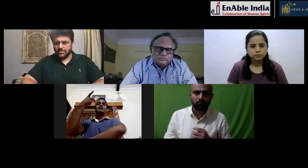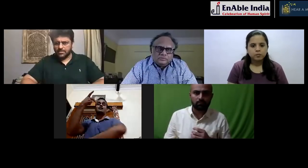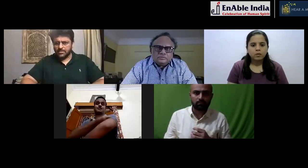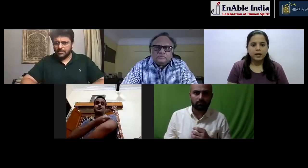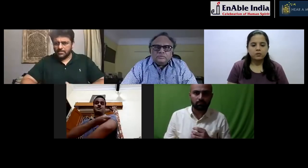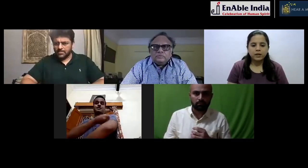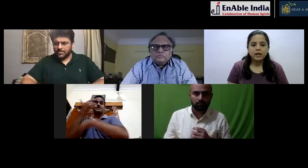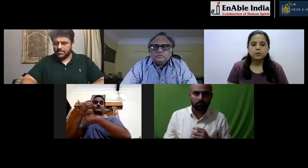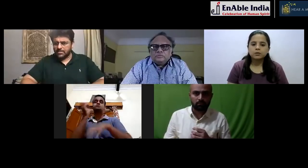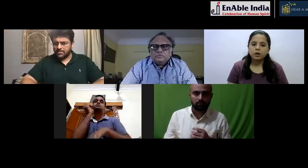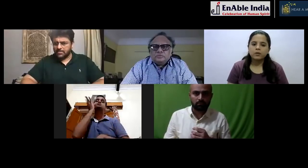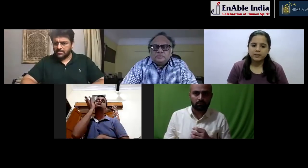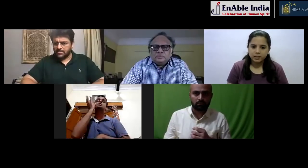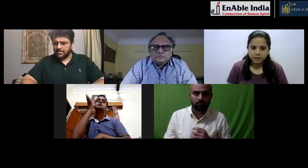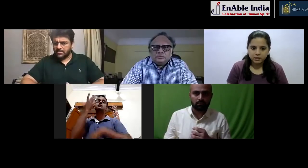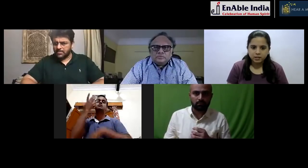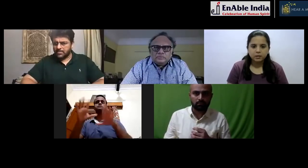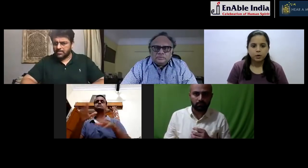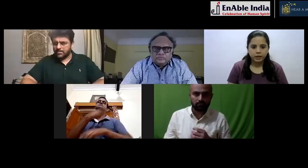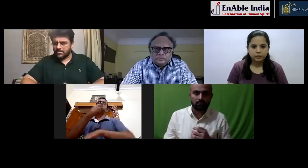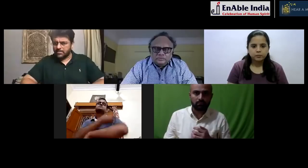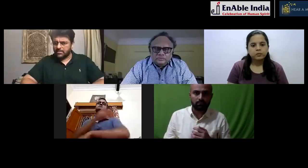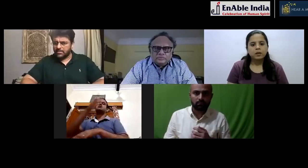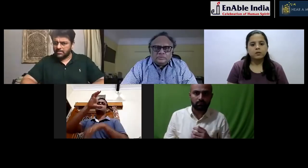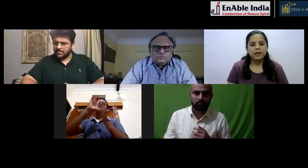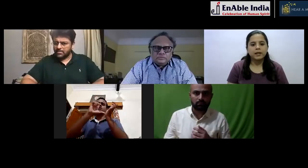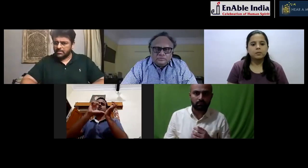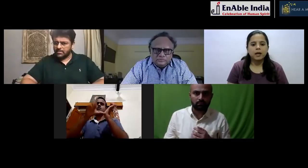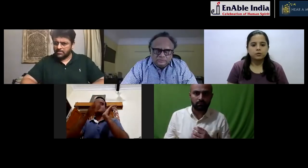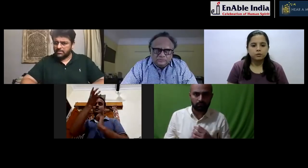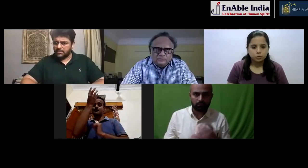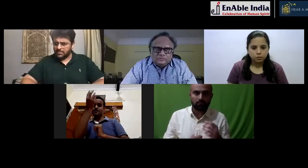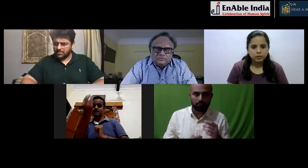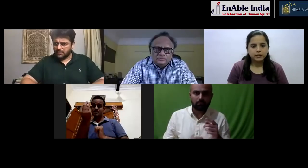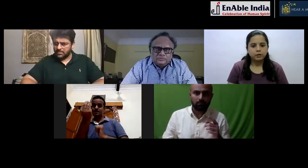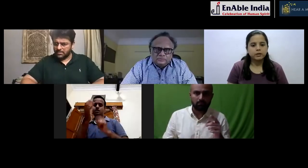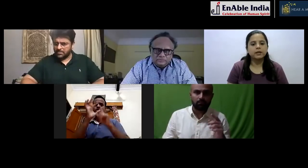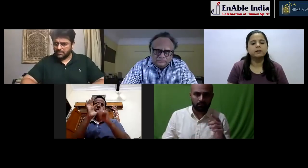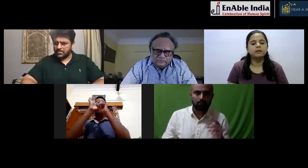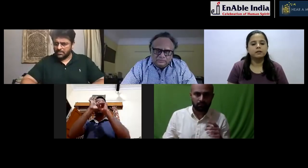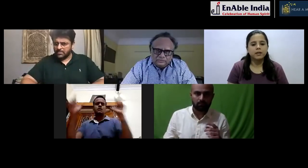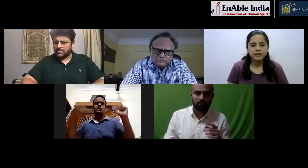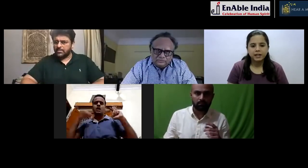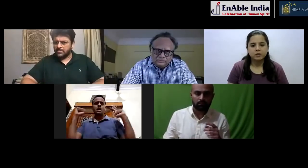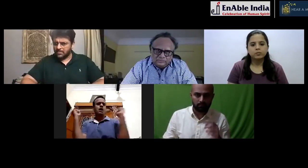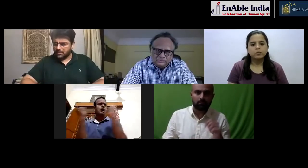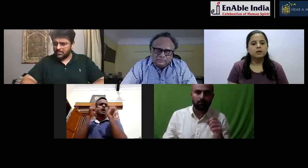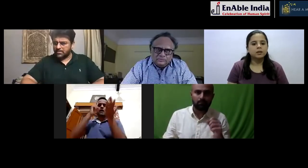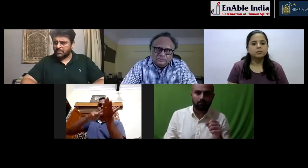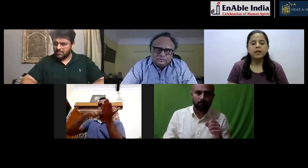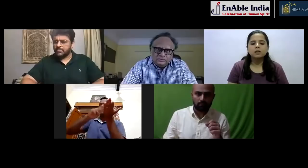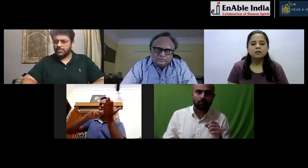there. And when I got vaccinated in the morning, when I came back to home later on in night